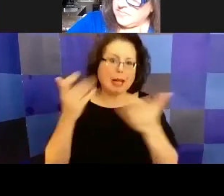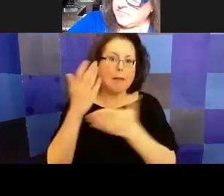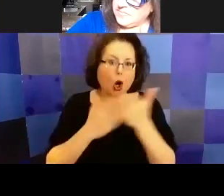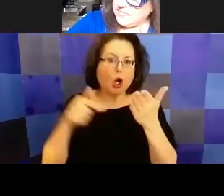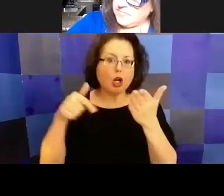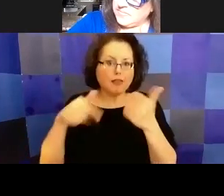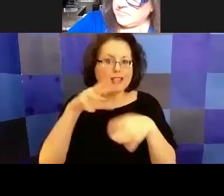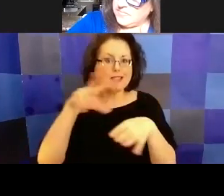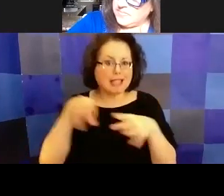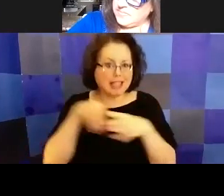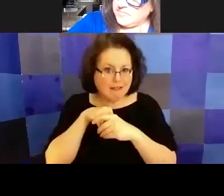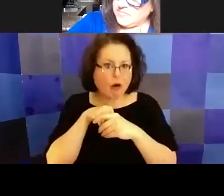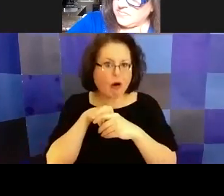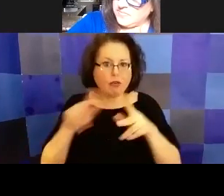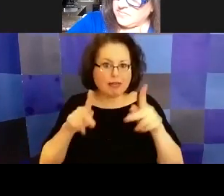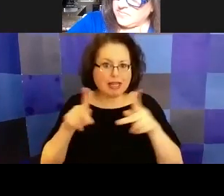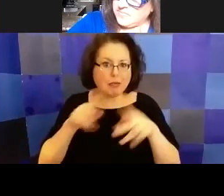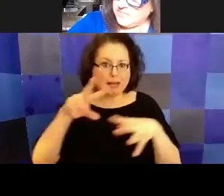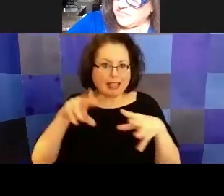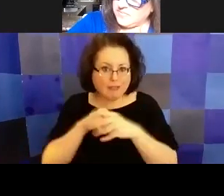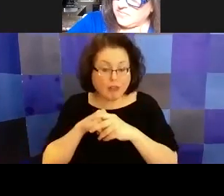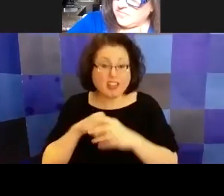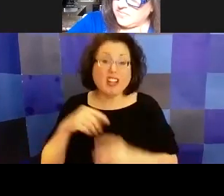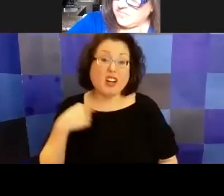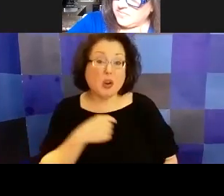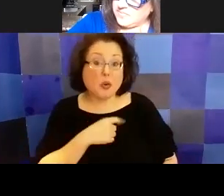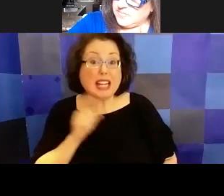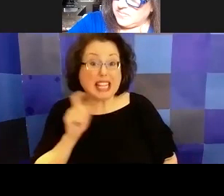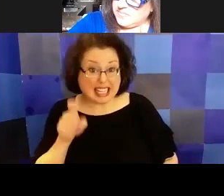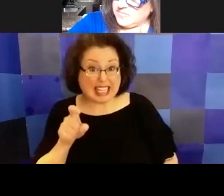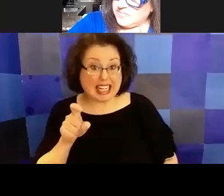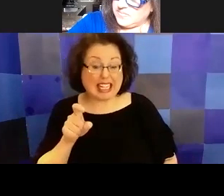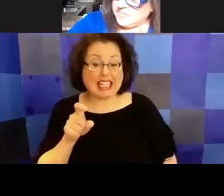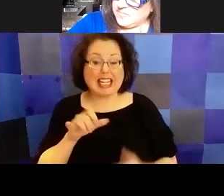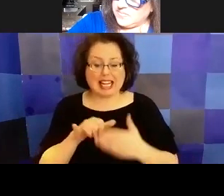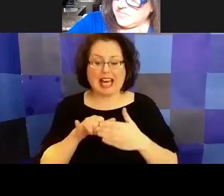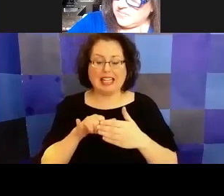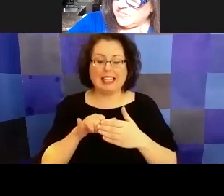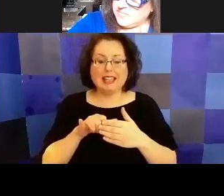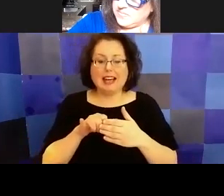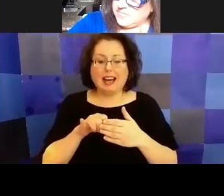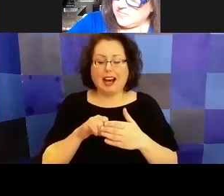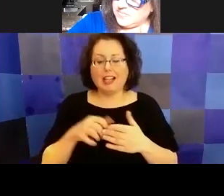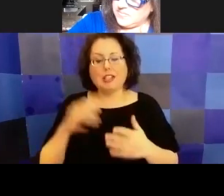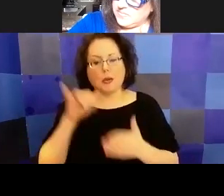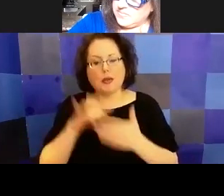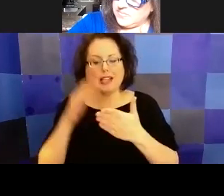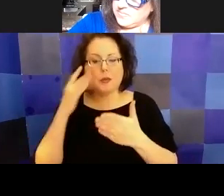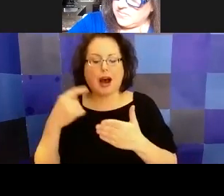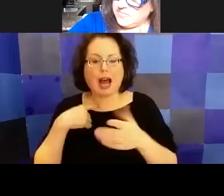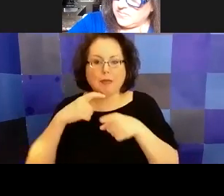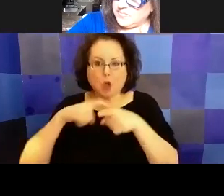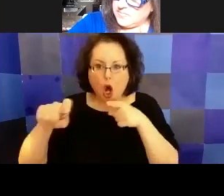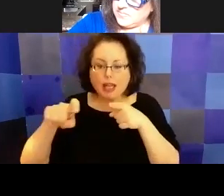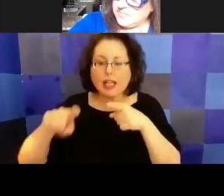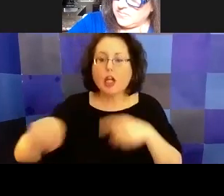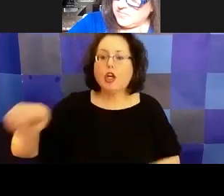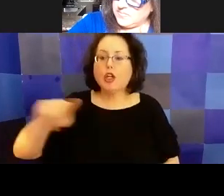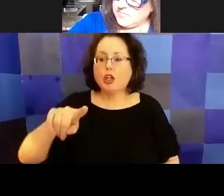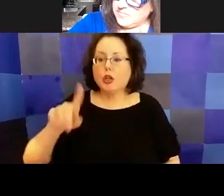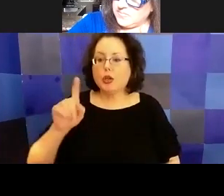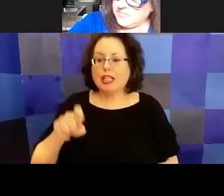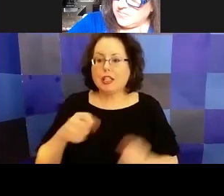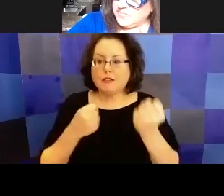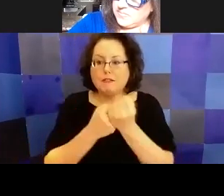Now, we do need this thing to actually work, and that's why I'm calling urging y'all to fund the